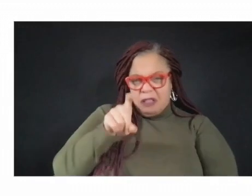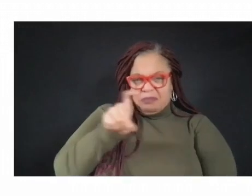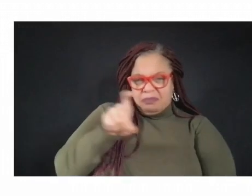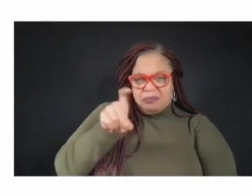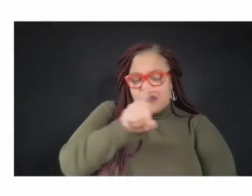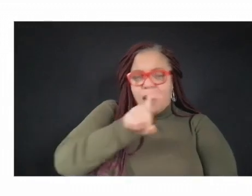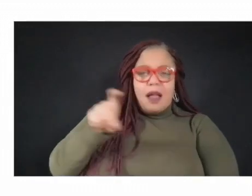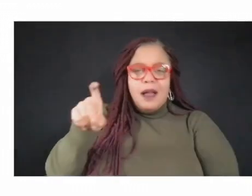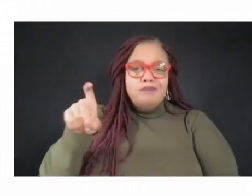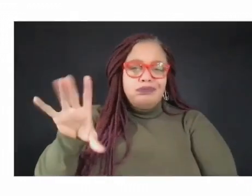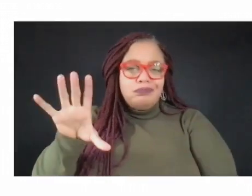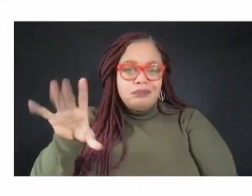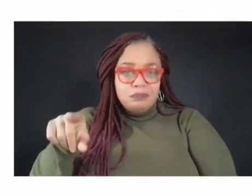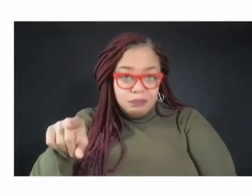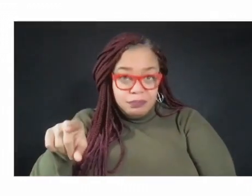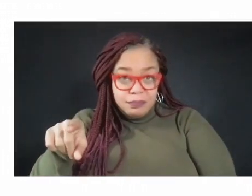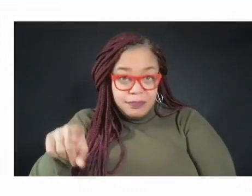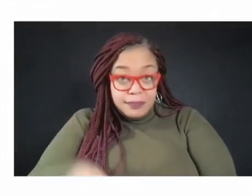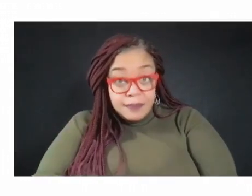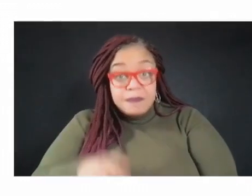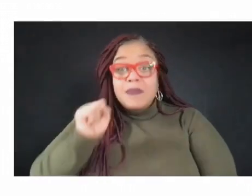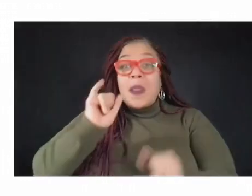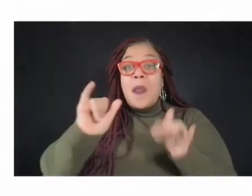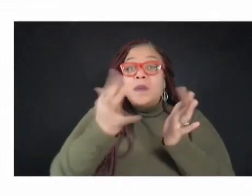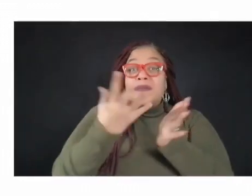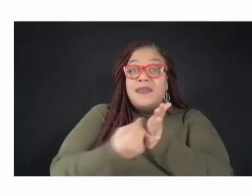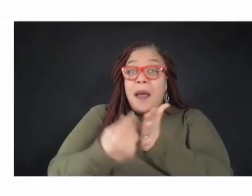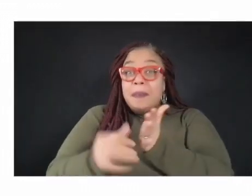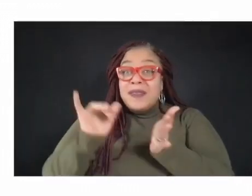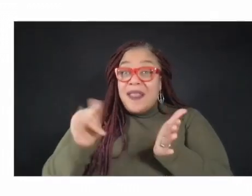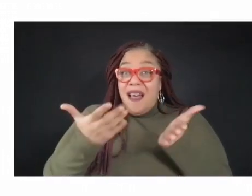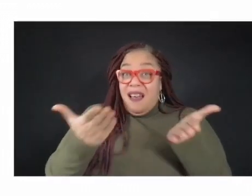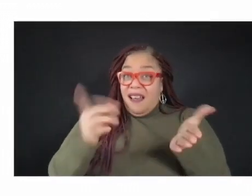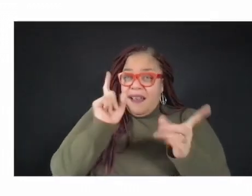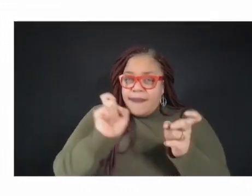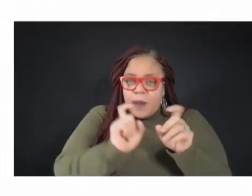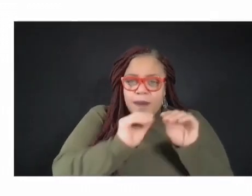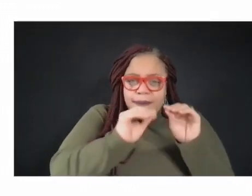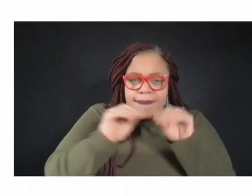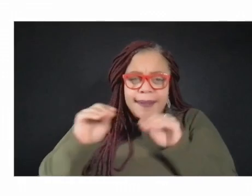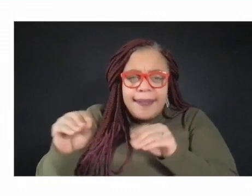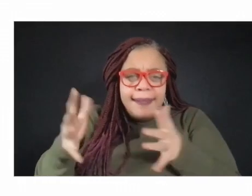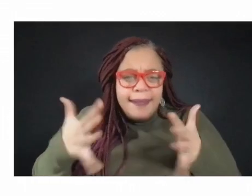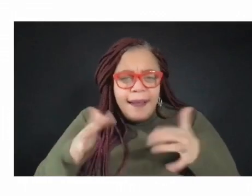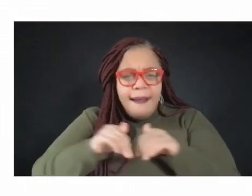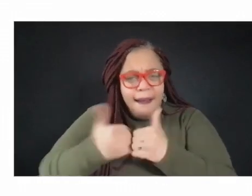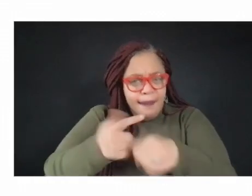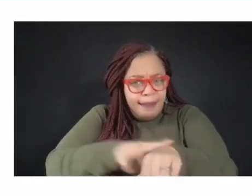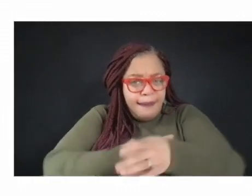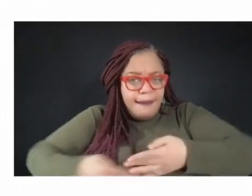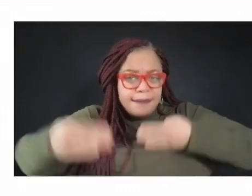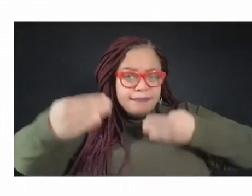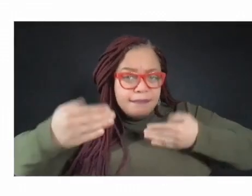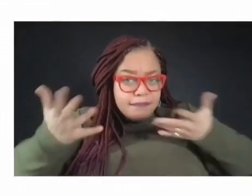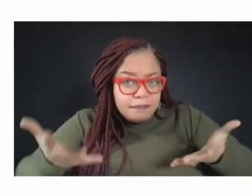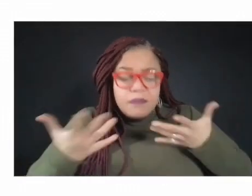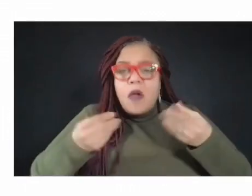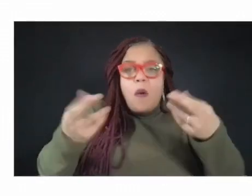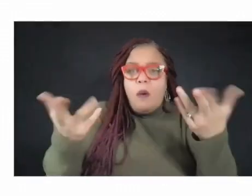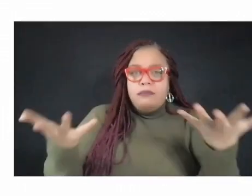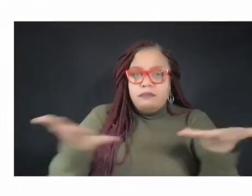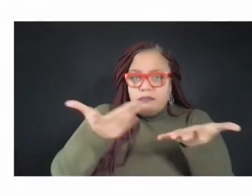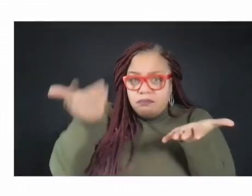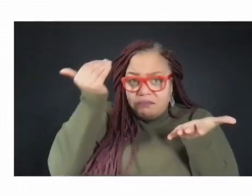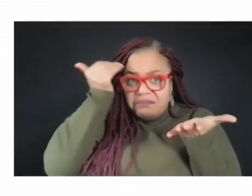those gaps are that need to be filled, sort of how long it will take or what, maybe there's a sequencing of when things need to be